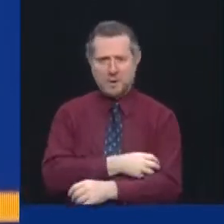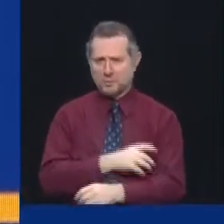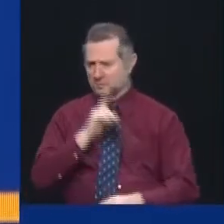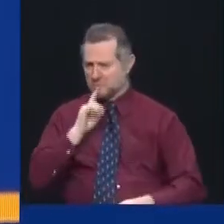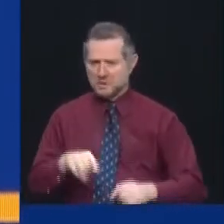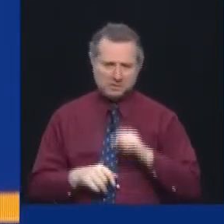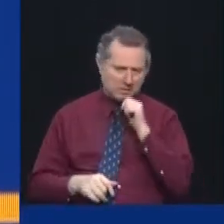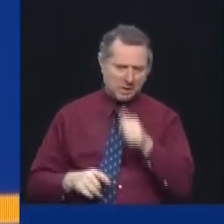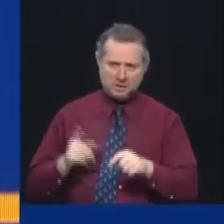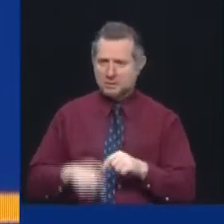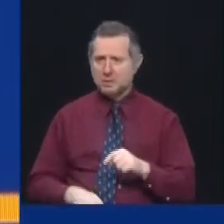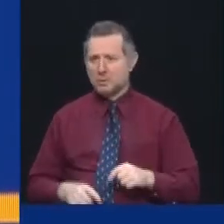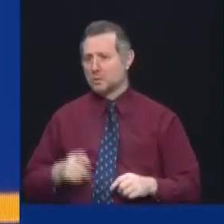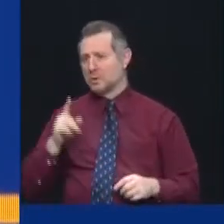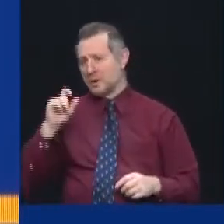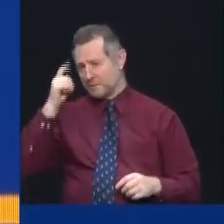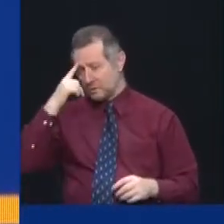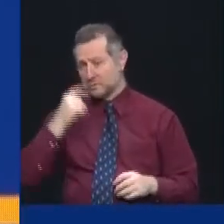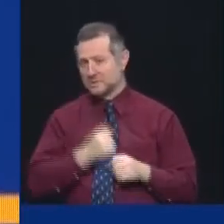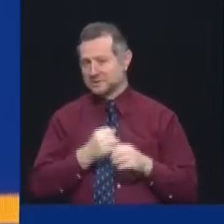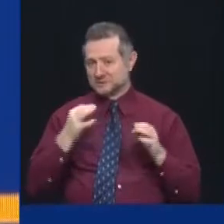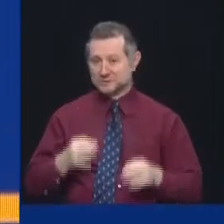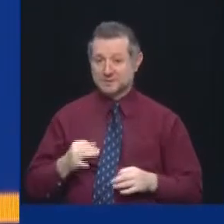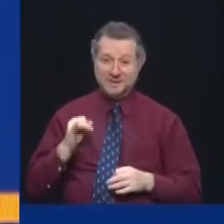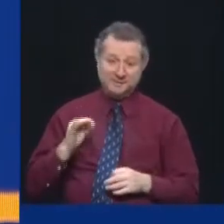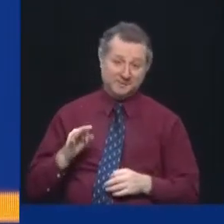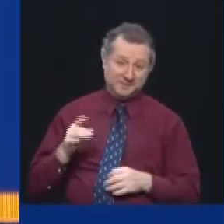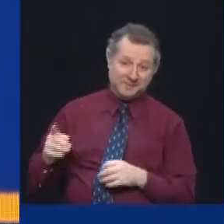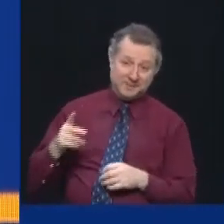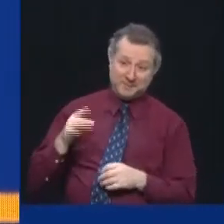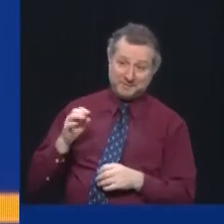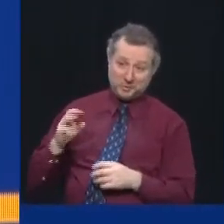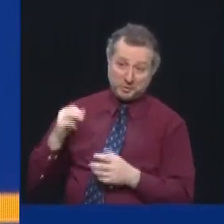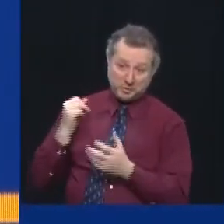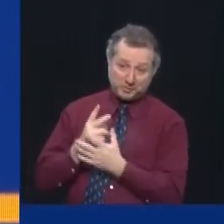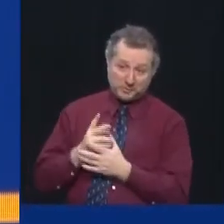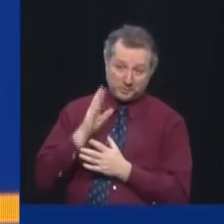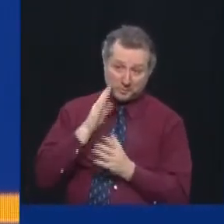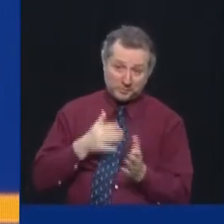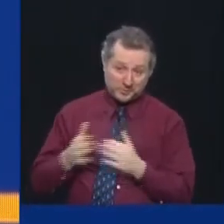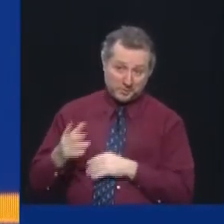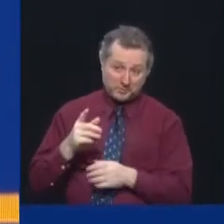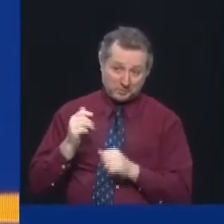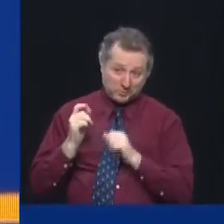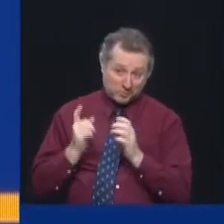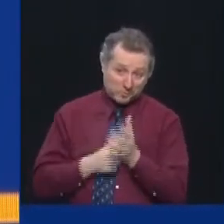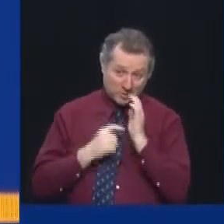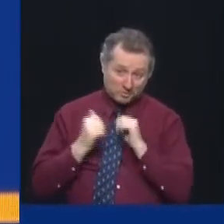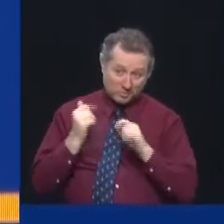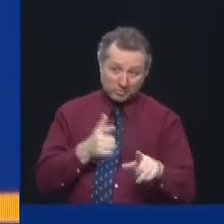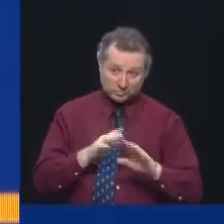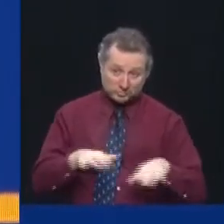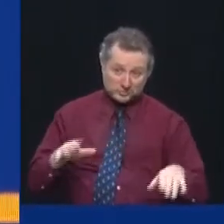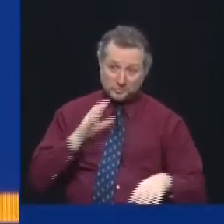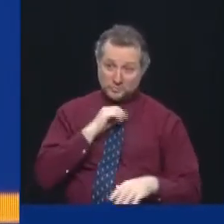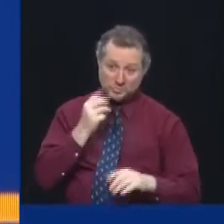most developed, most sophisticated place on the globe, they handed to us. It's a state called New